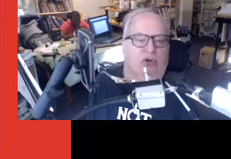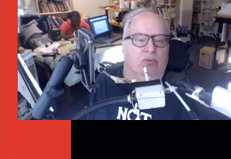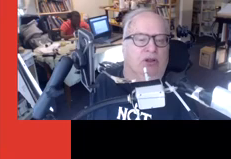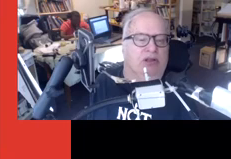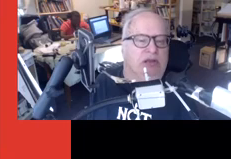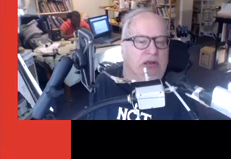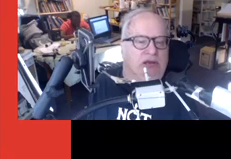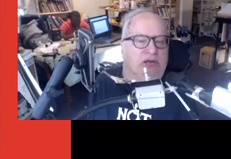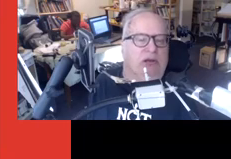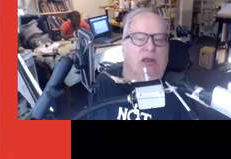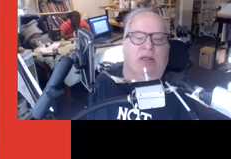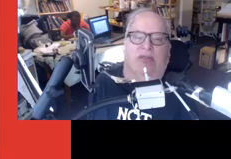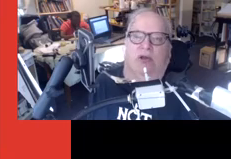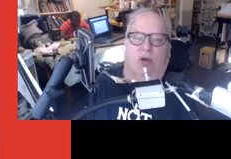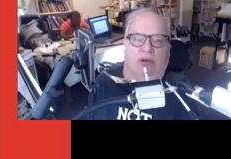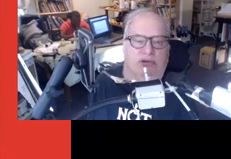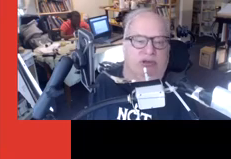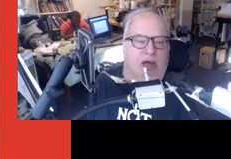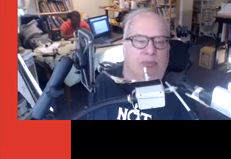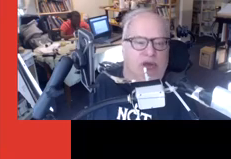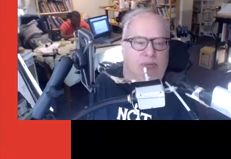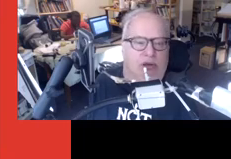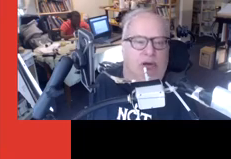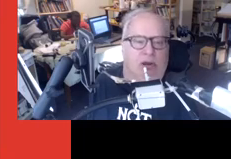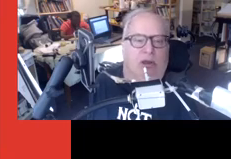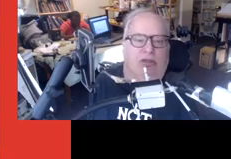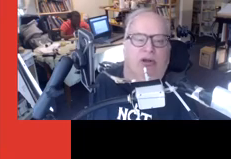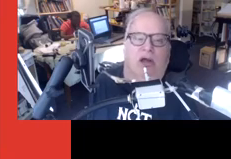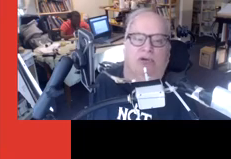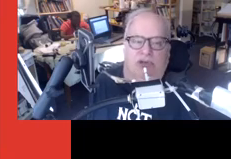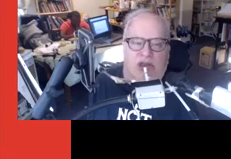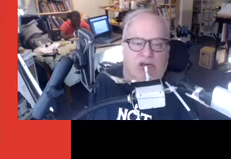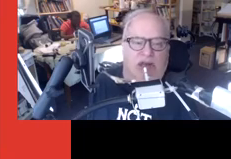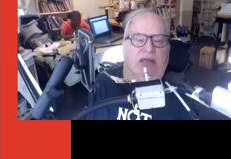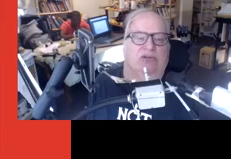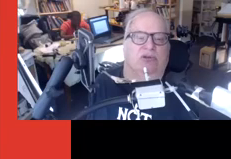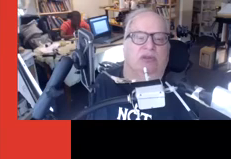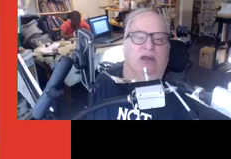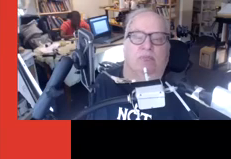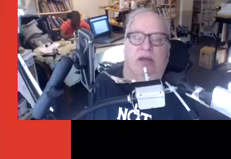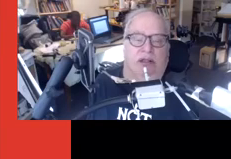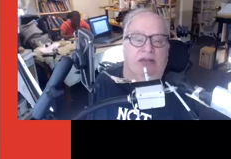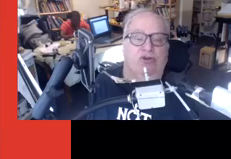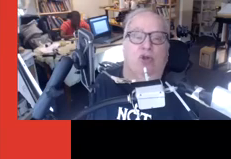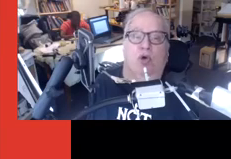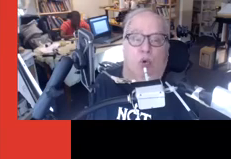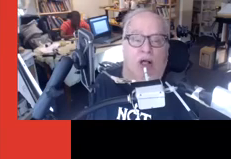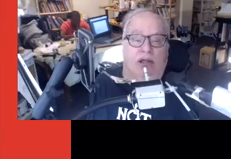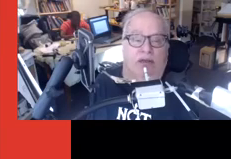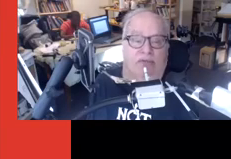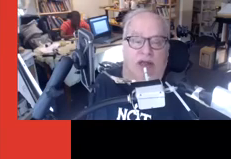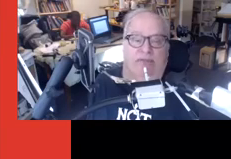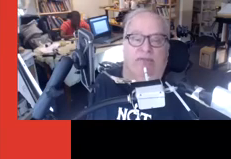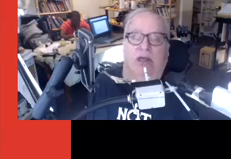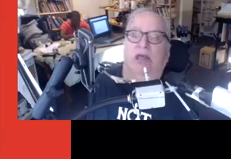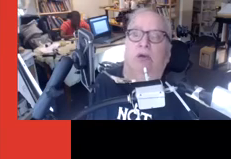doctor told Melissa Hickson that they're going to stop treatment. The doctor says Michael has no quality